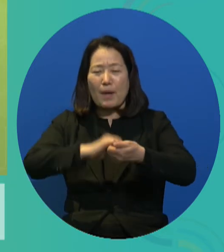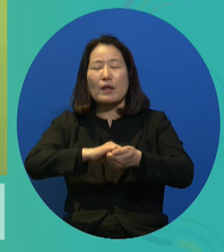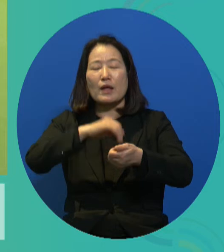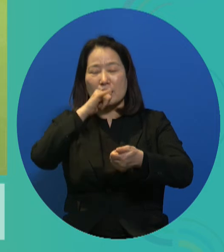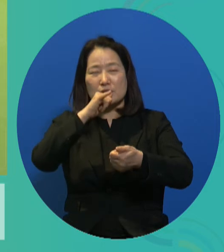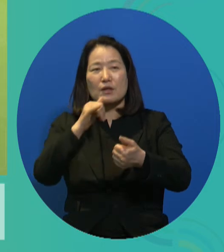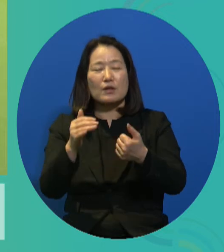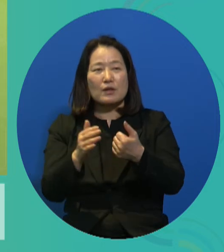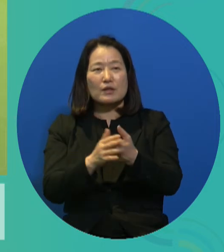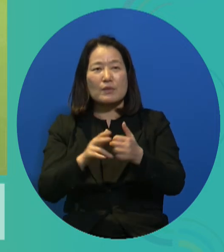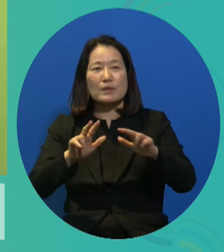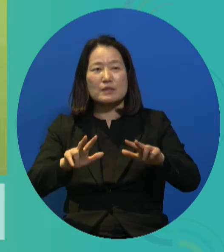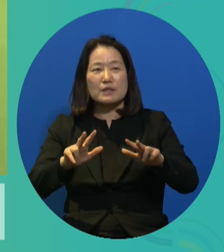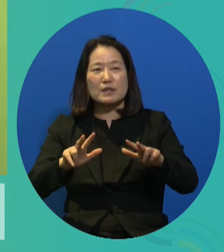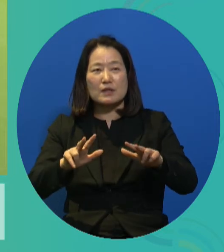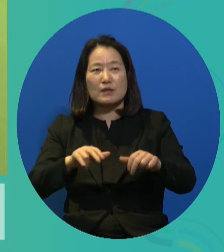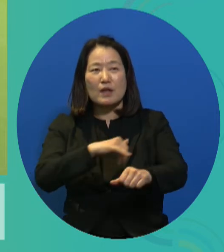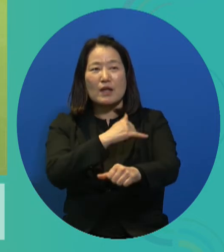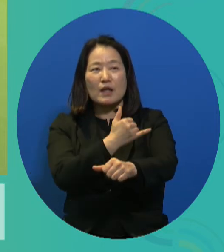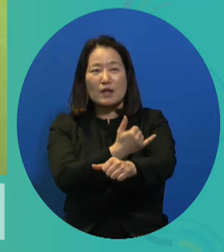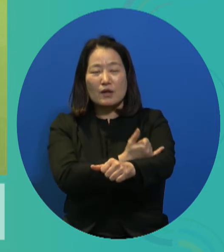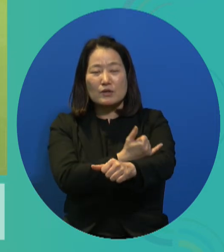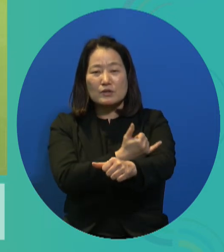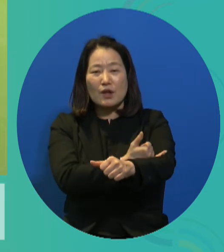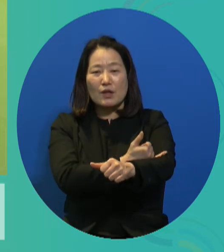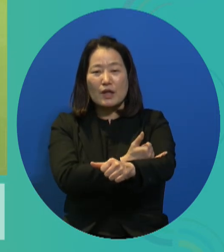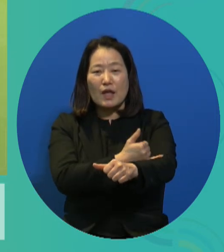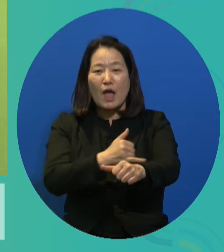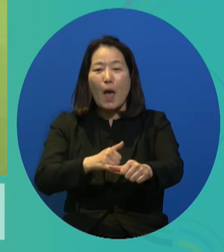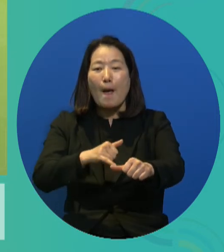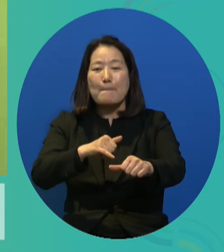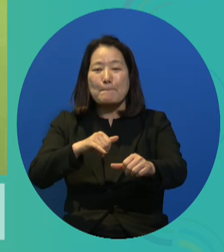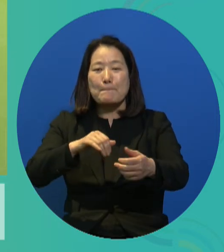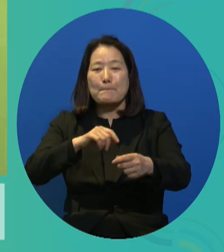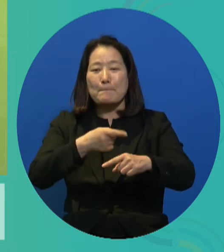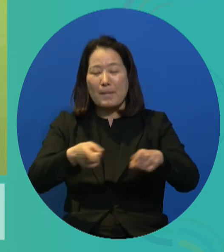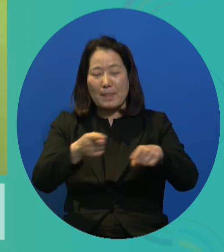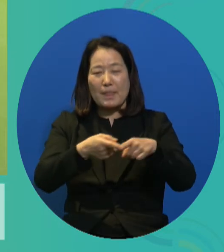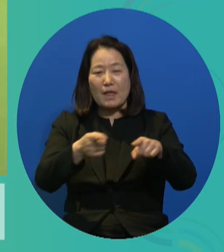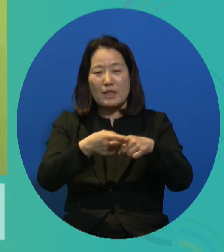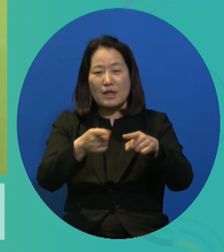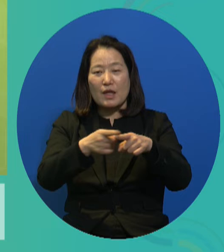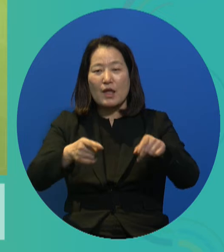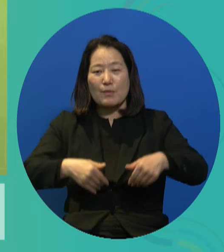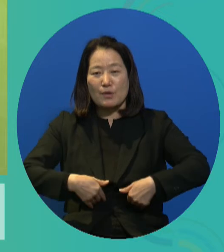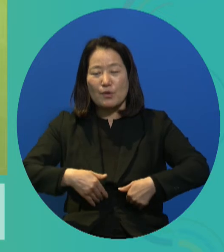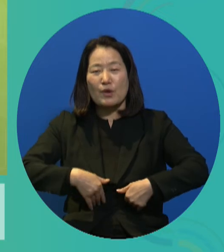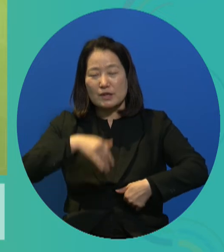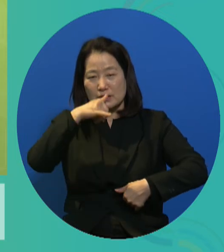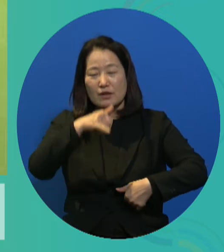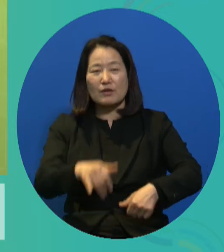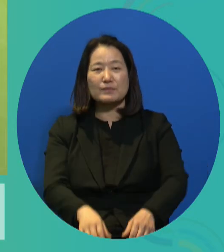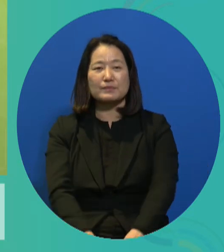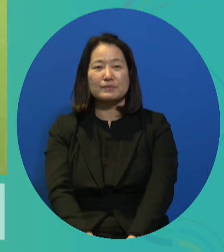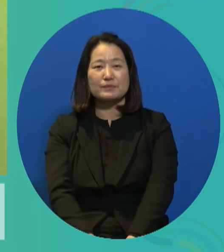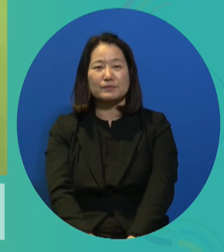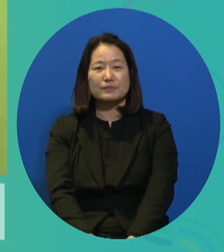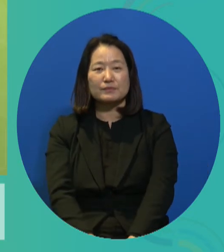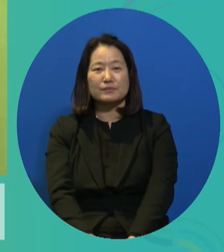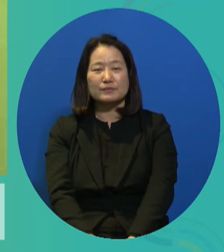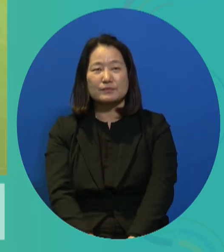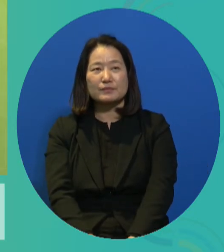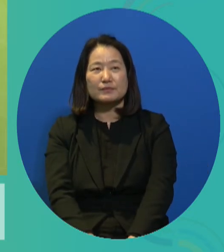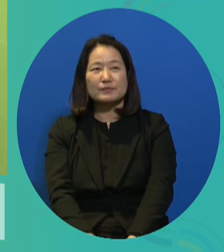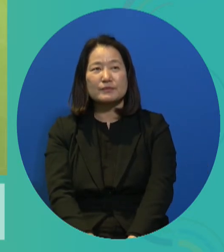scope of the actual legal statutory areas, and so it is difficult to go beyond that